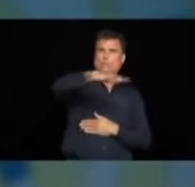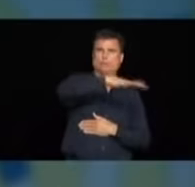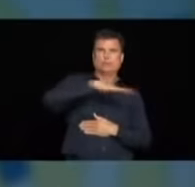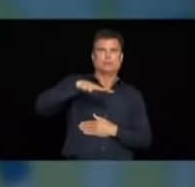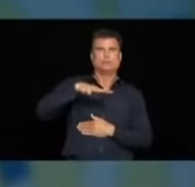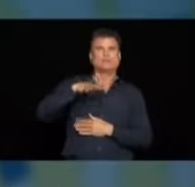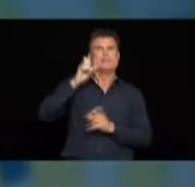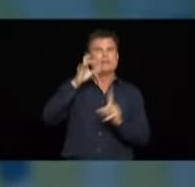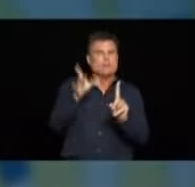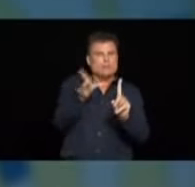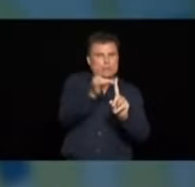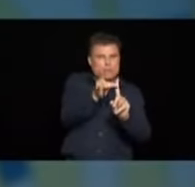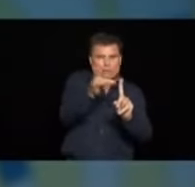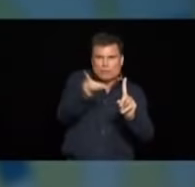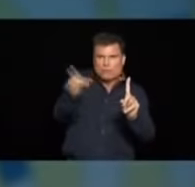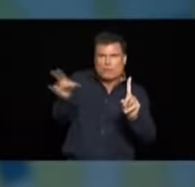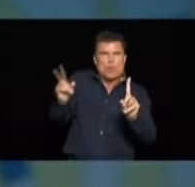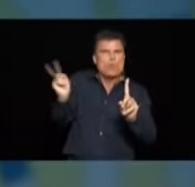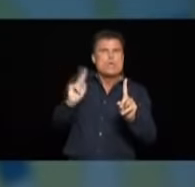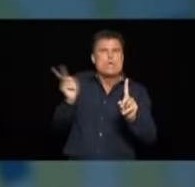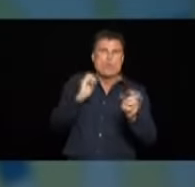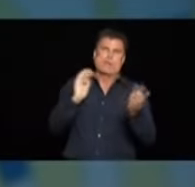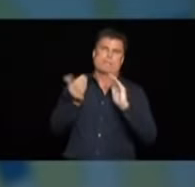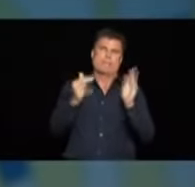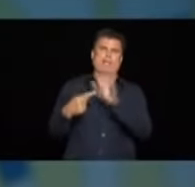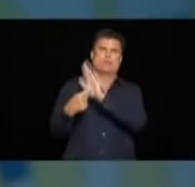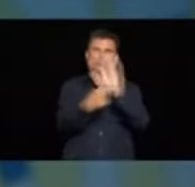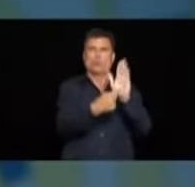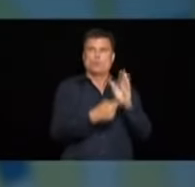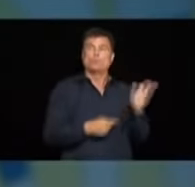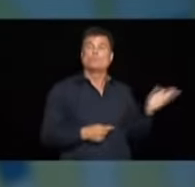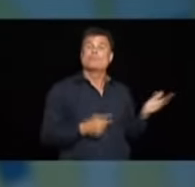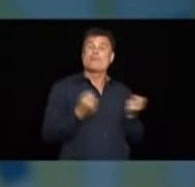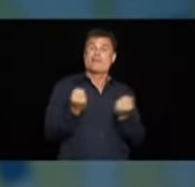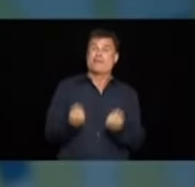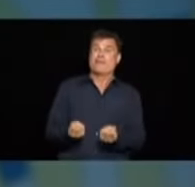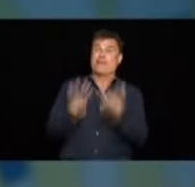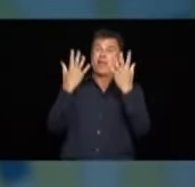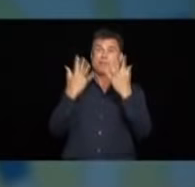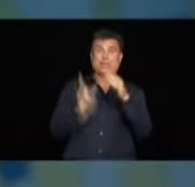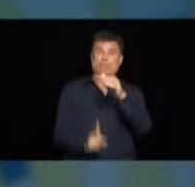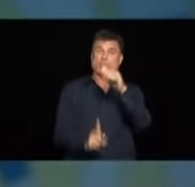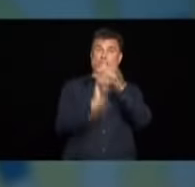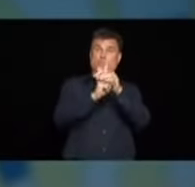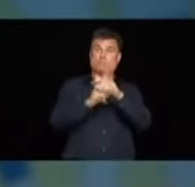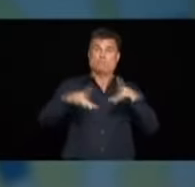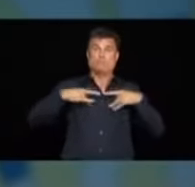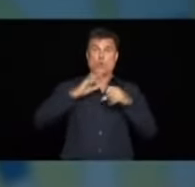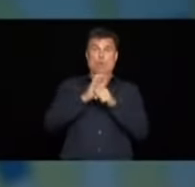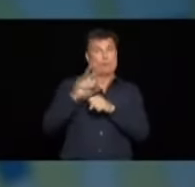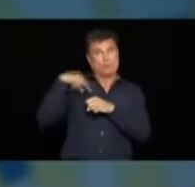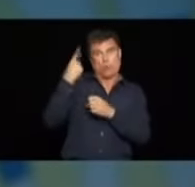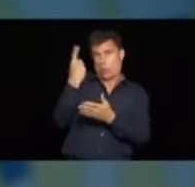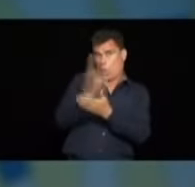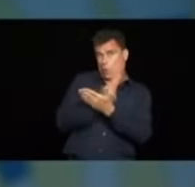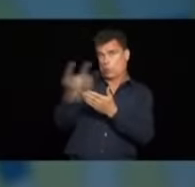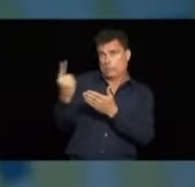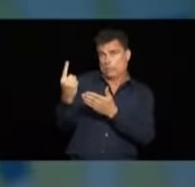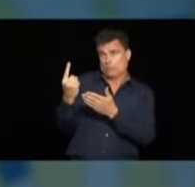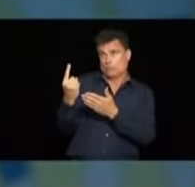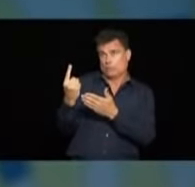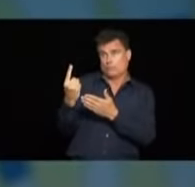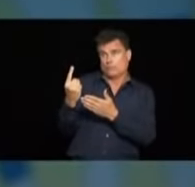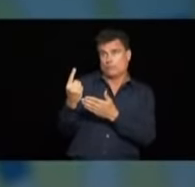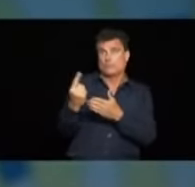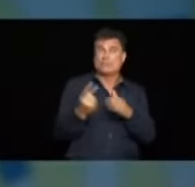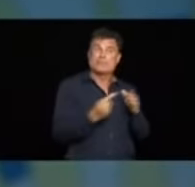so these are rates, the incident rates, so the number of new cases in the last week by health authority per population. And it's